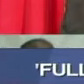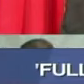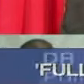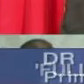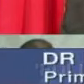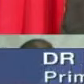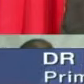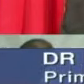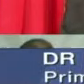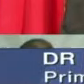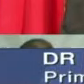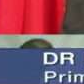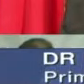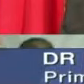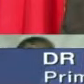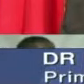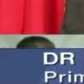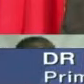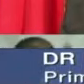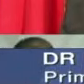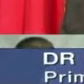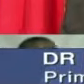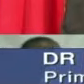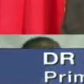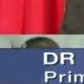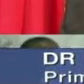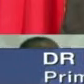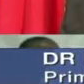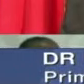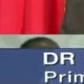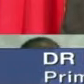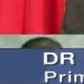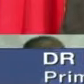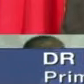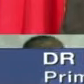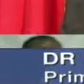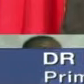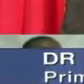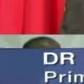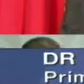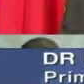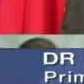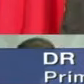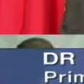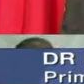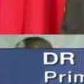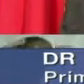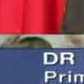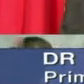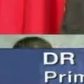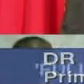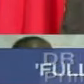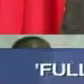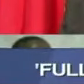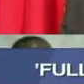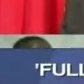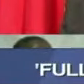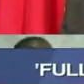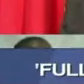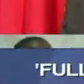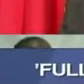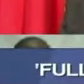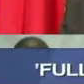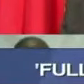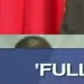Vaccines should arrive here next week, which will allow the Minister of Health to do what he said there.